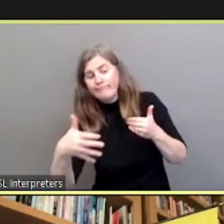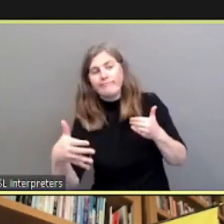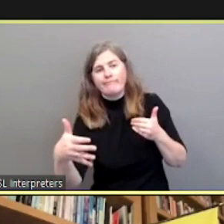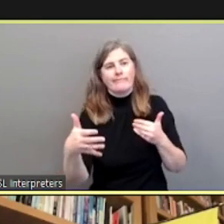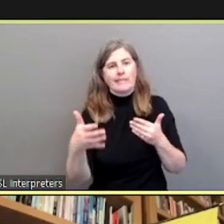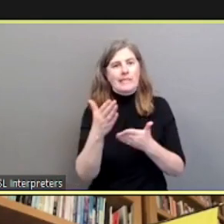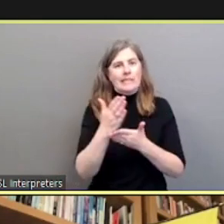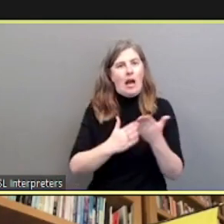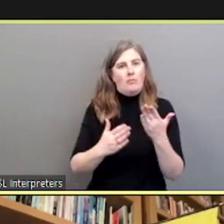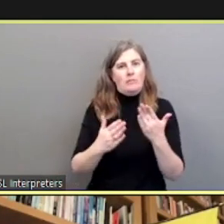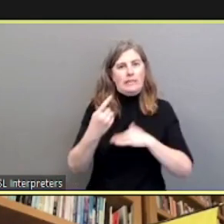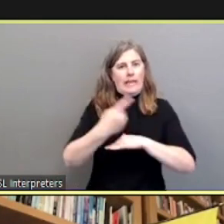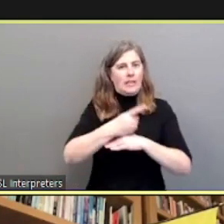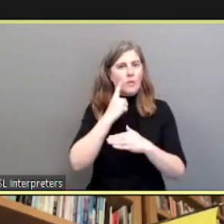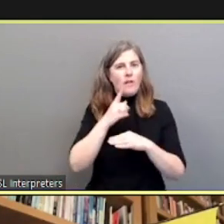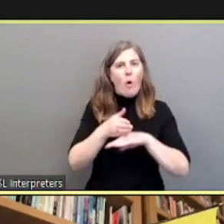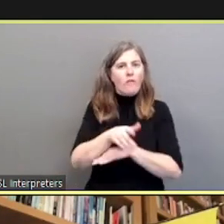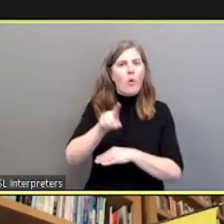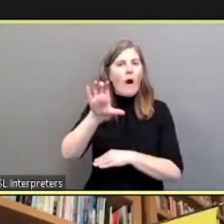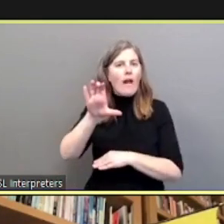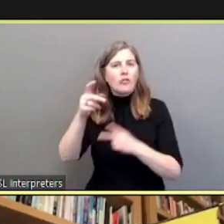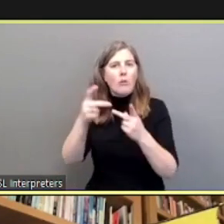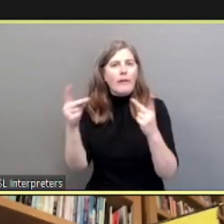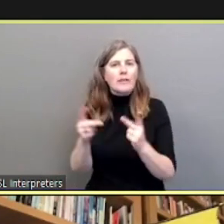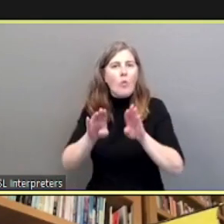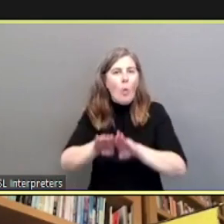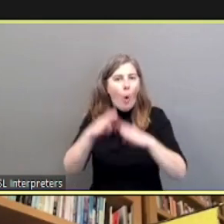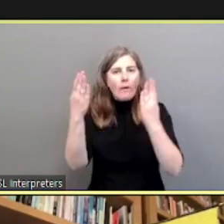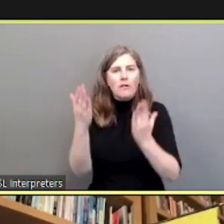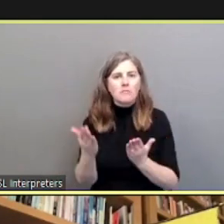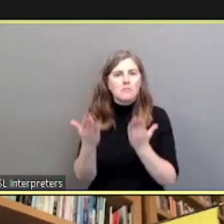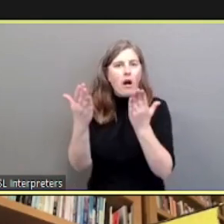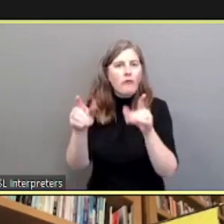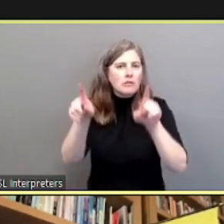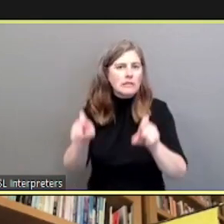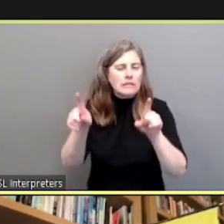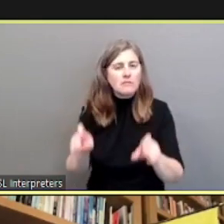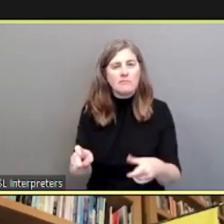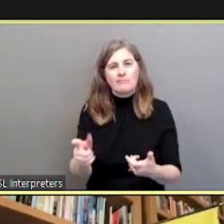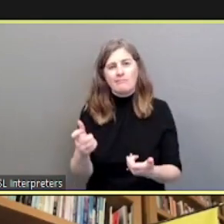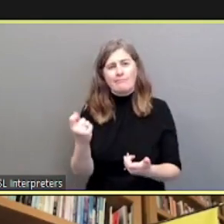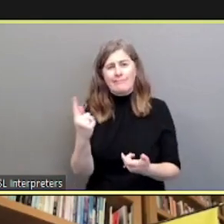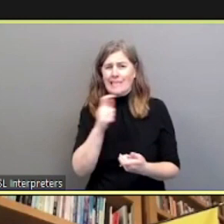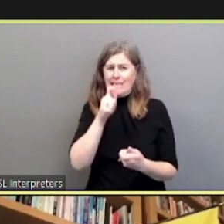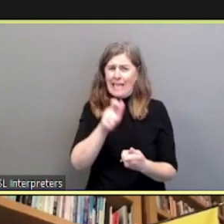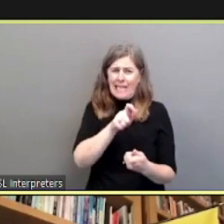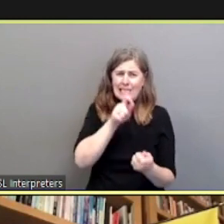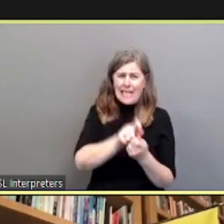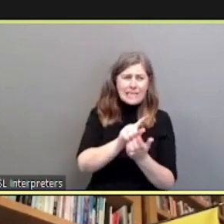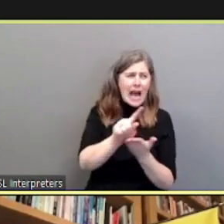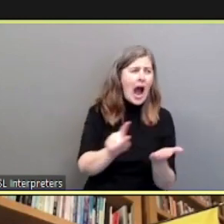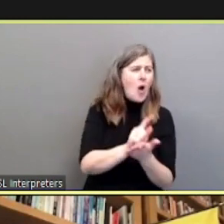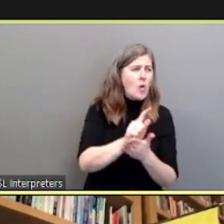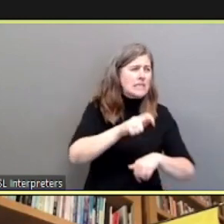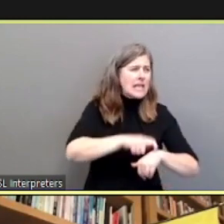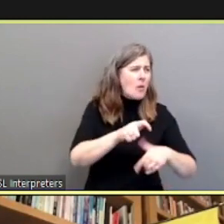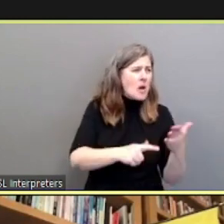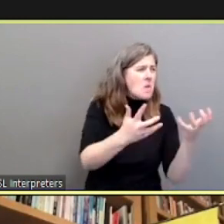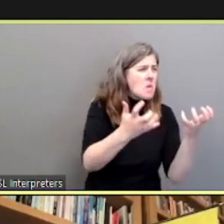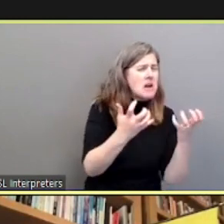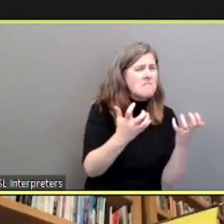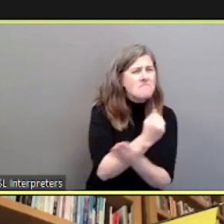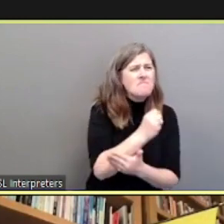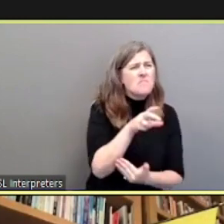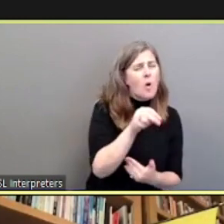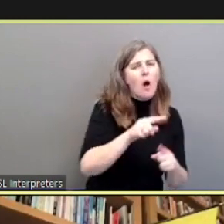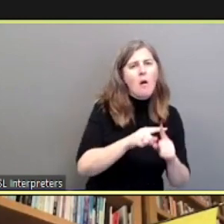100 different places open and offering testing. May not be at the exact hour or time that you want, but we